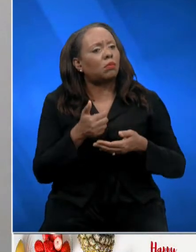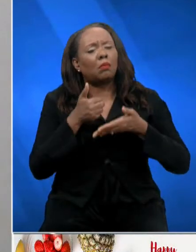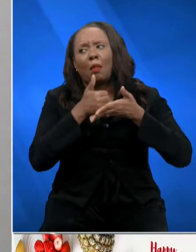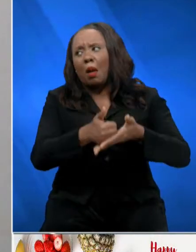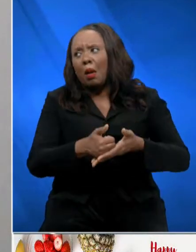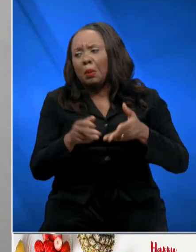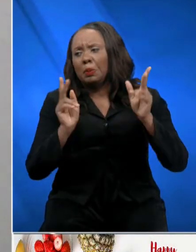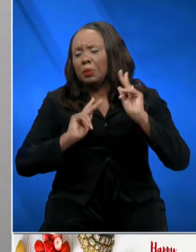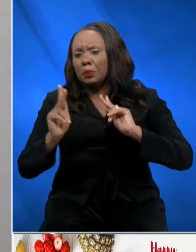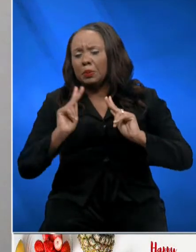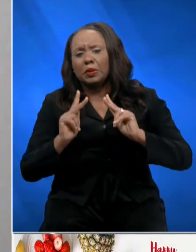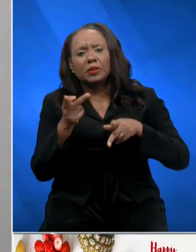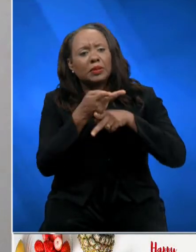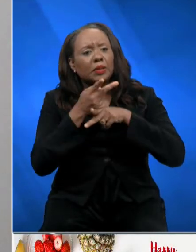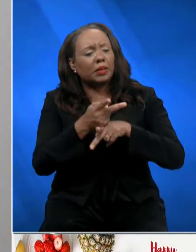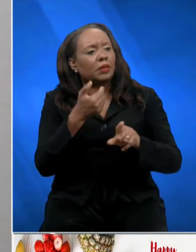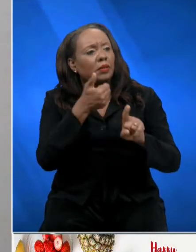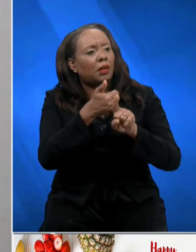themselves at home?